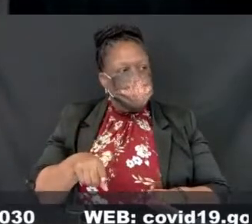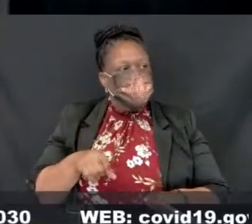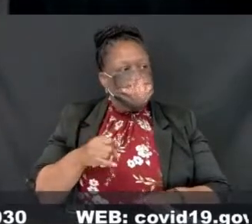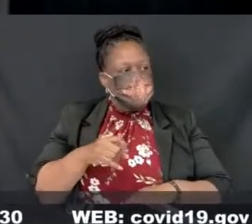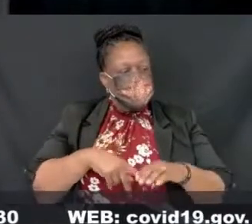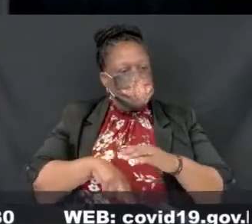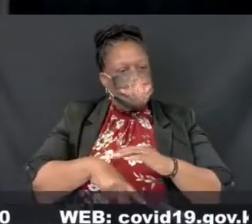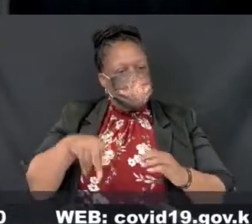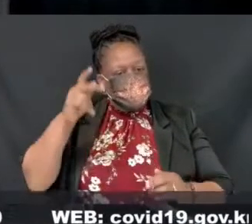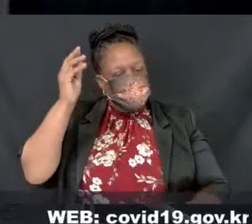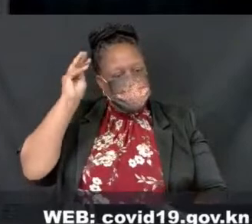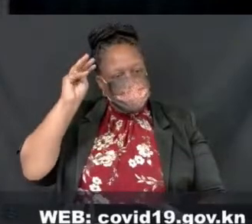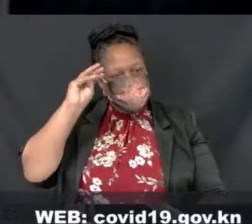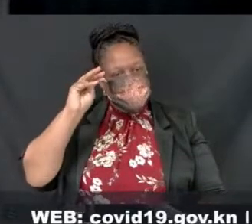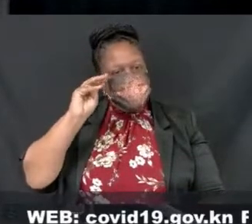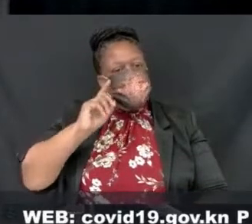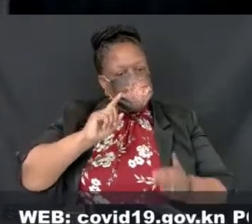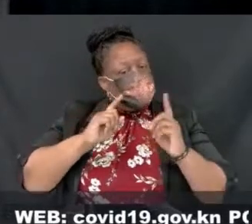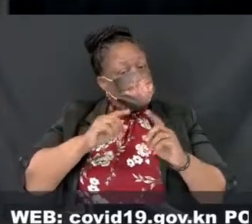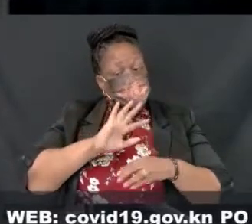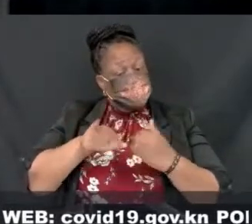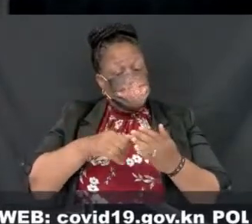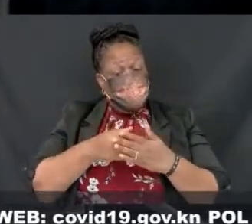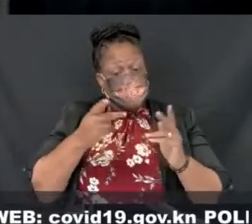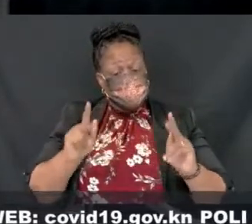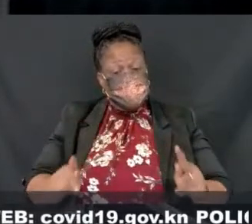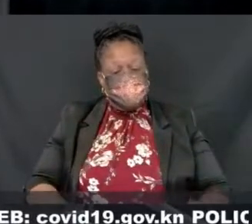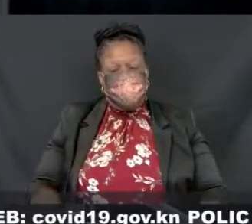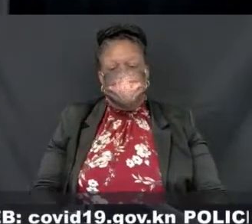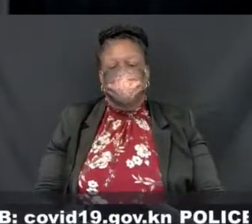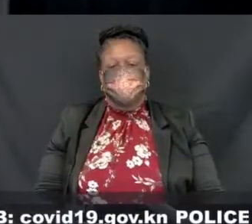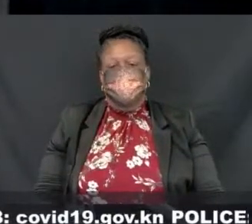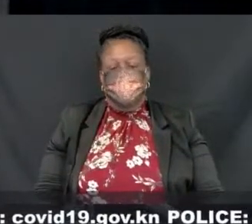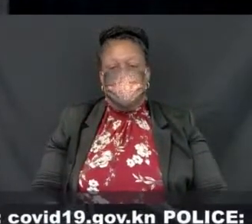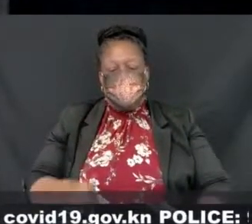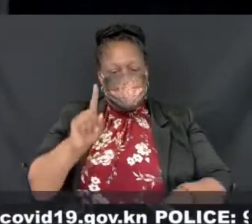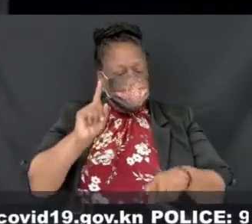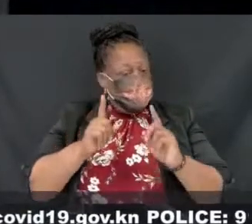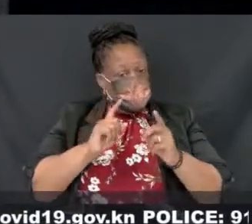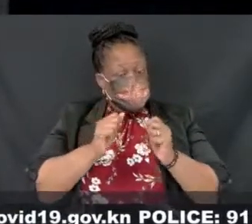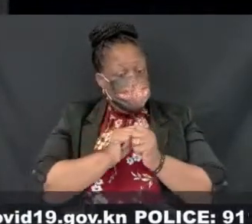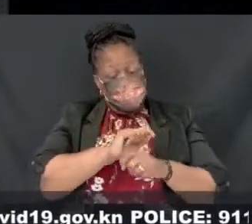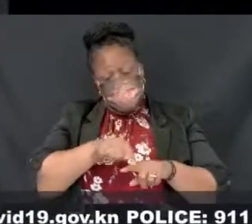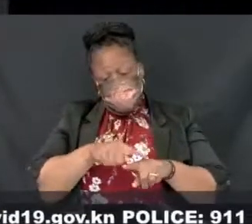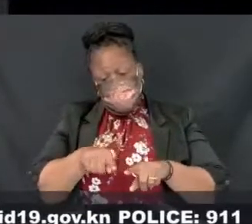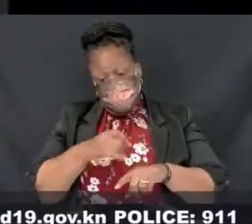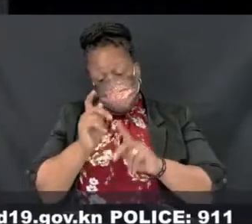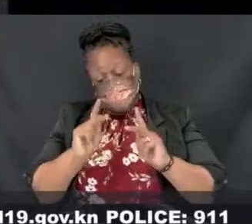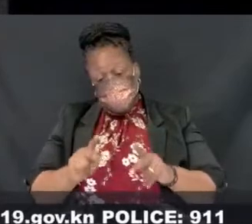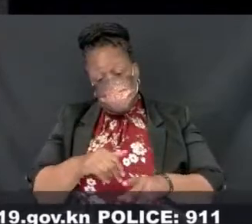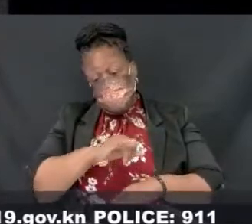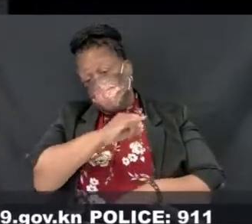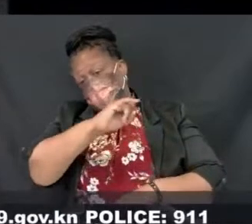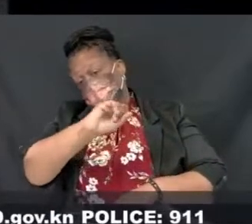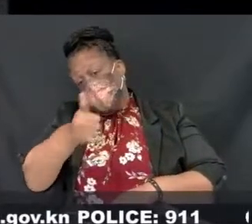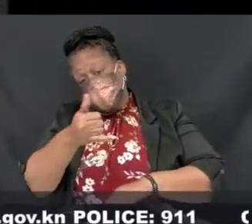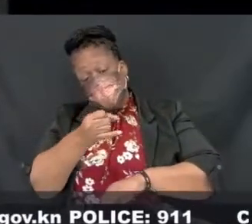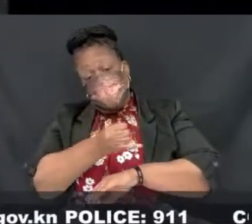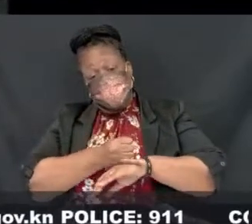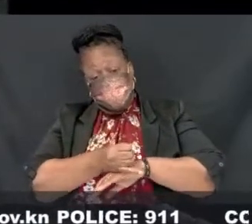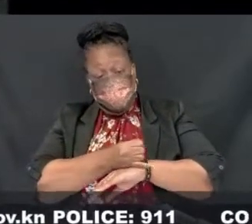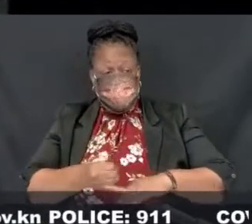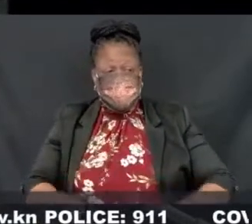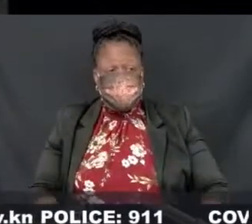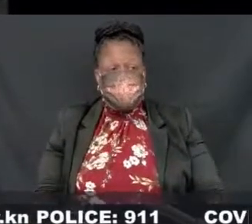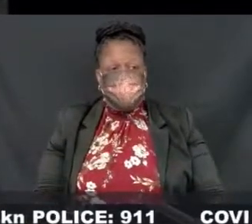to come down to these levels and be able to even speak with my colleagues throughout the region so that we could actually learn from them their practices,